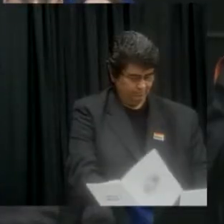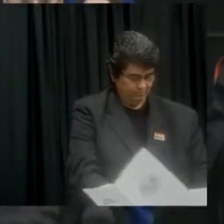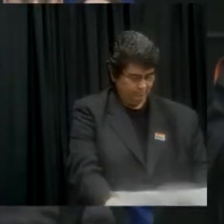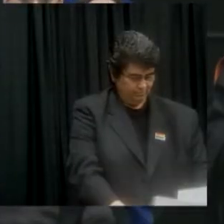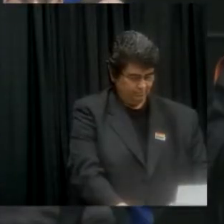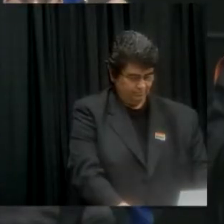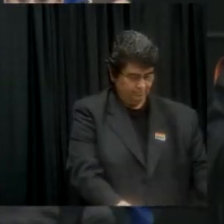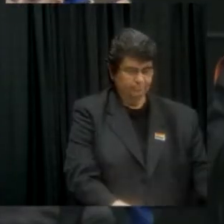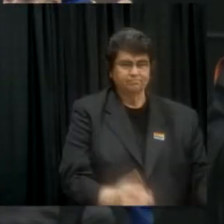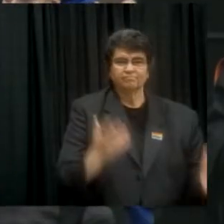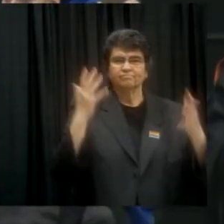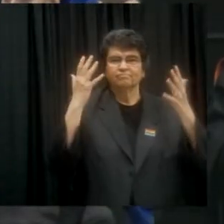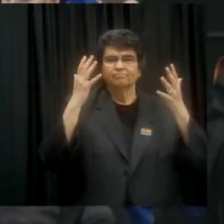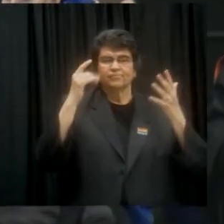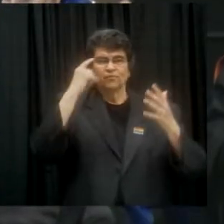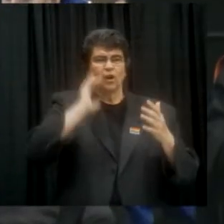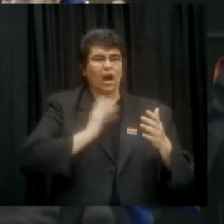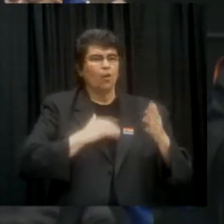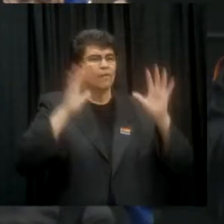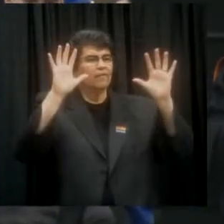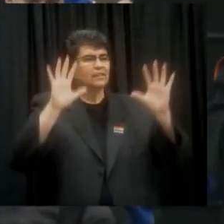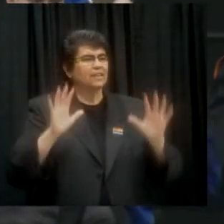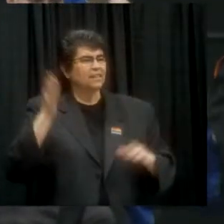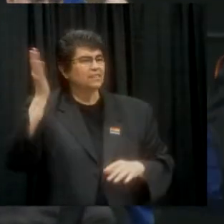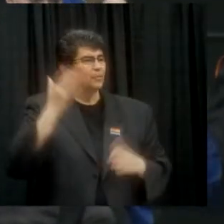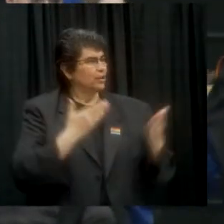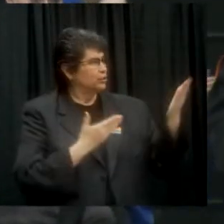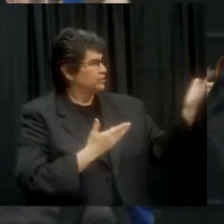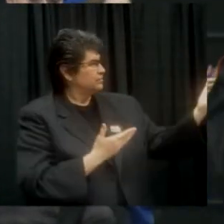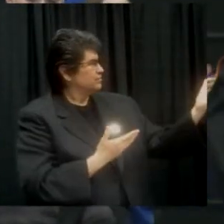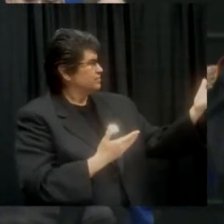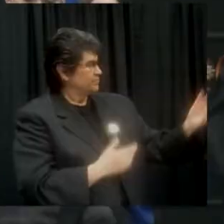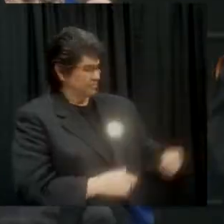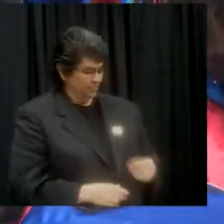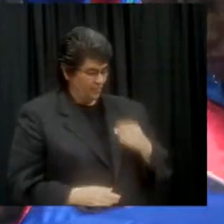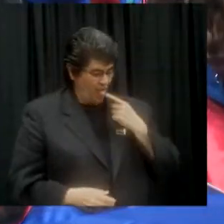2023. How about another big hand for our fantastic speakers?